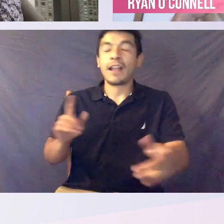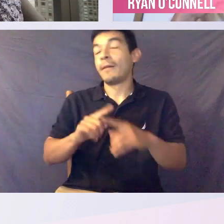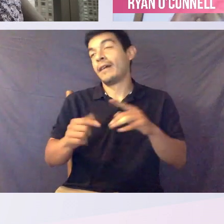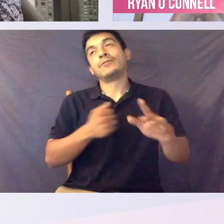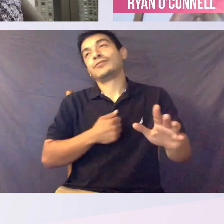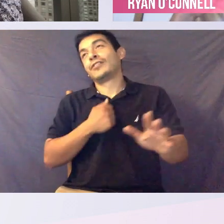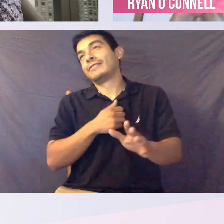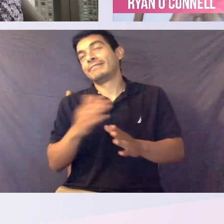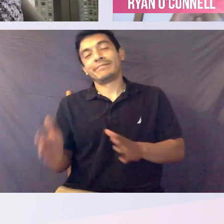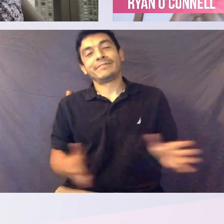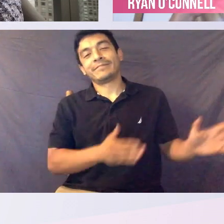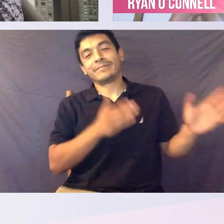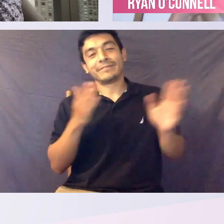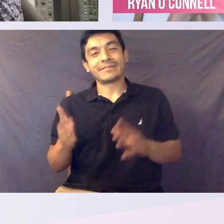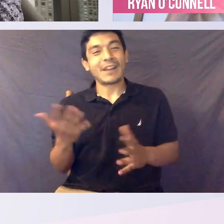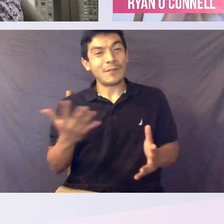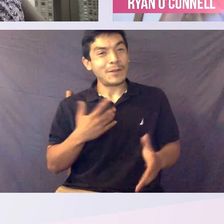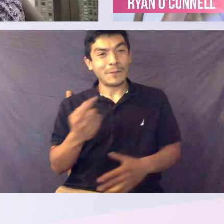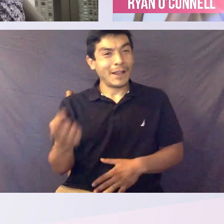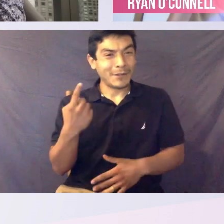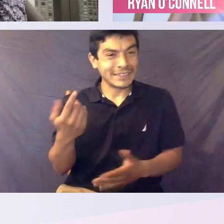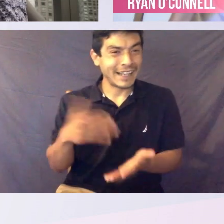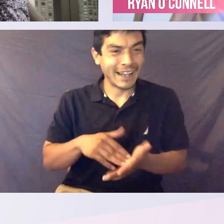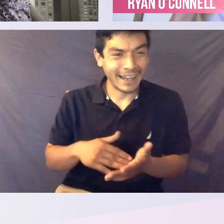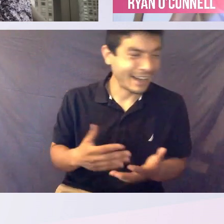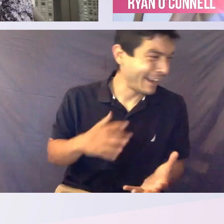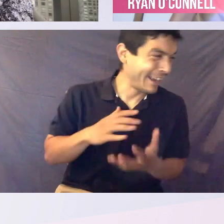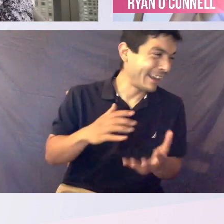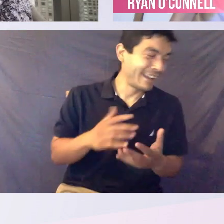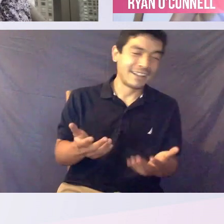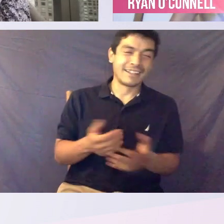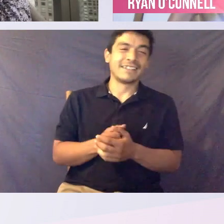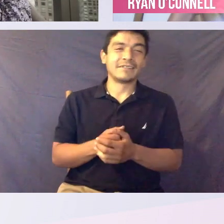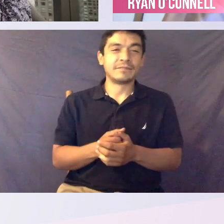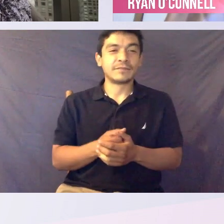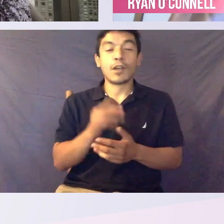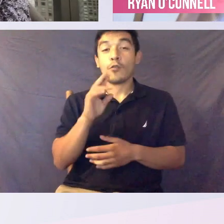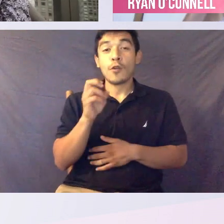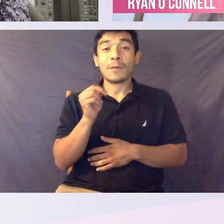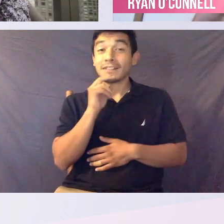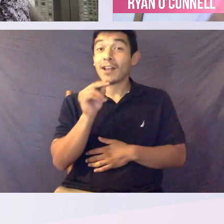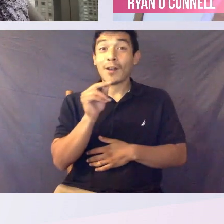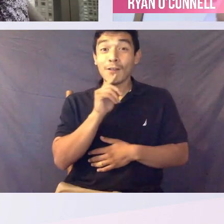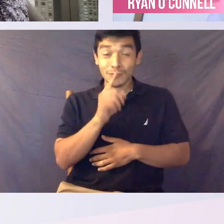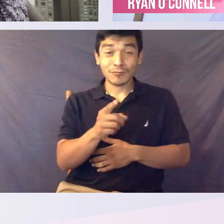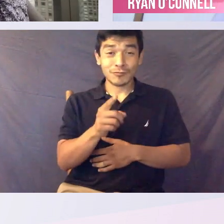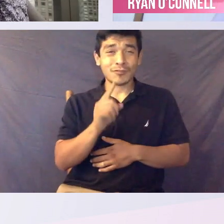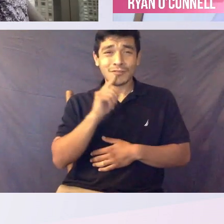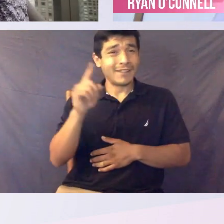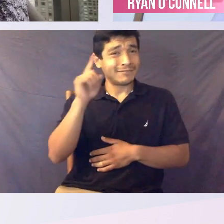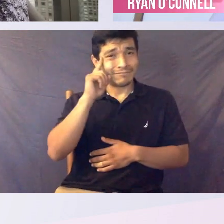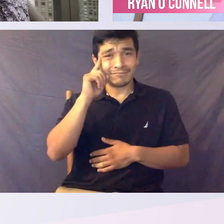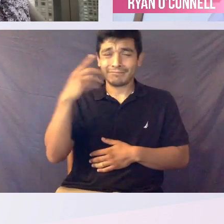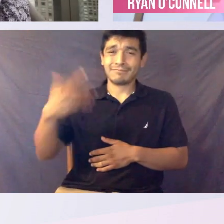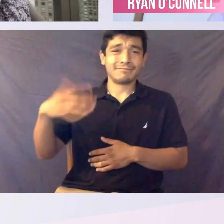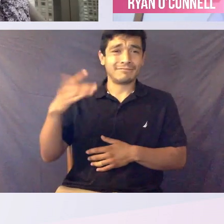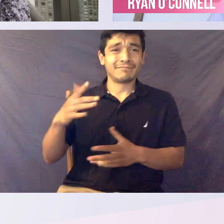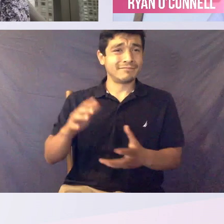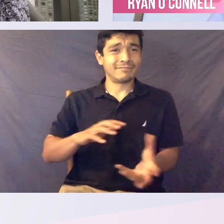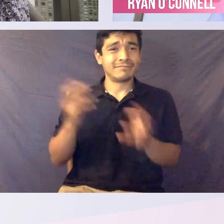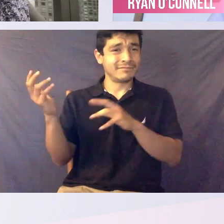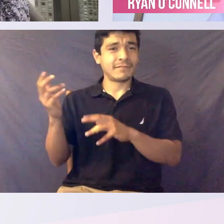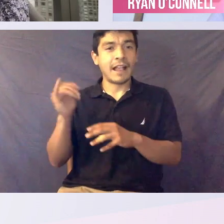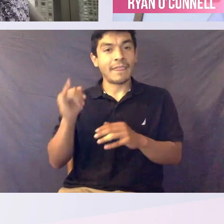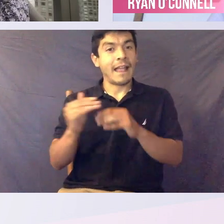What was my question again? No, it's true. Listen, it's a mind-blowing thing to think about that. The level